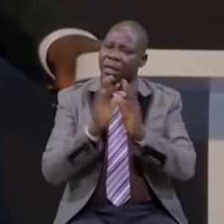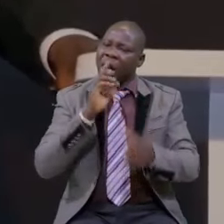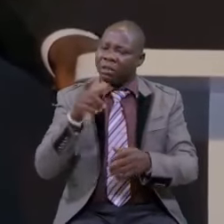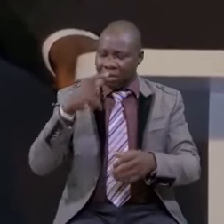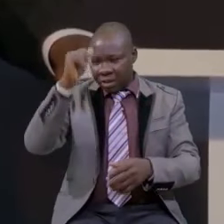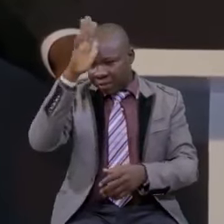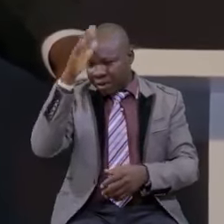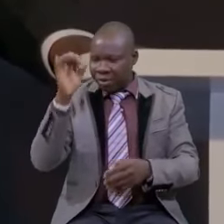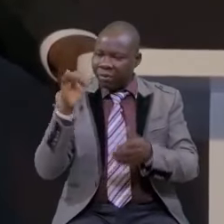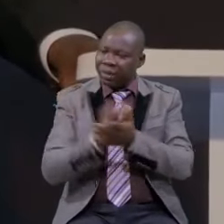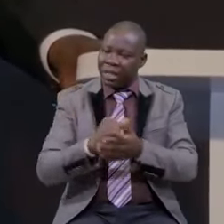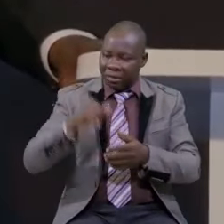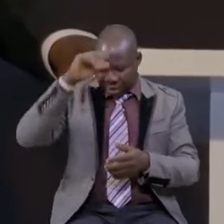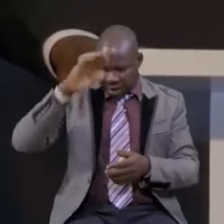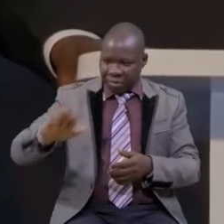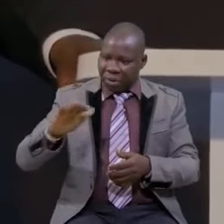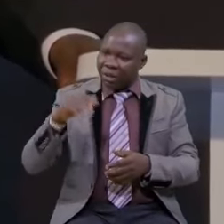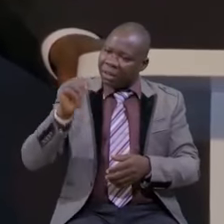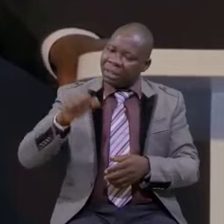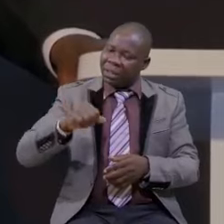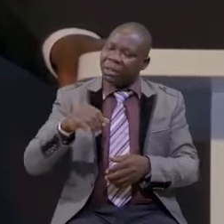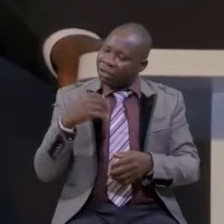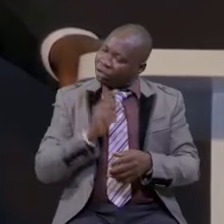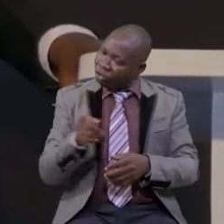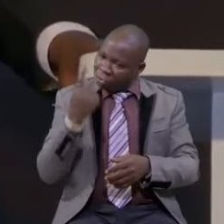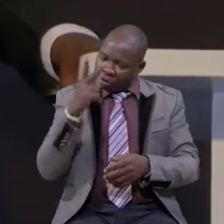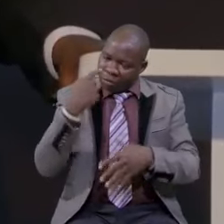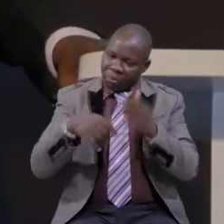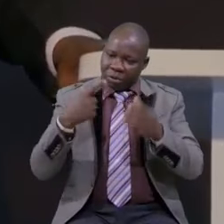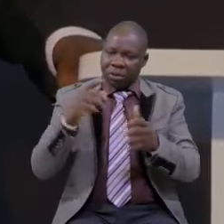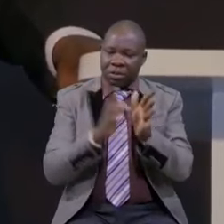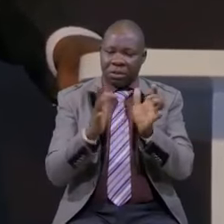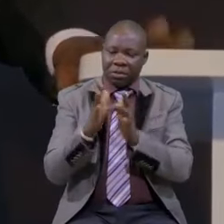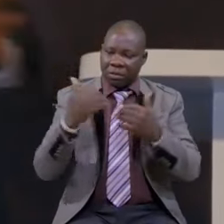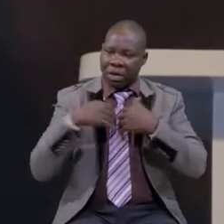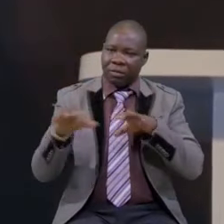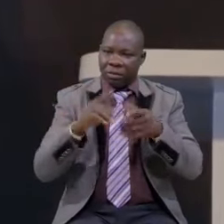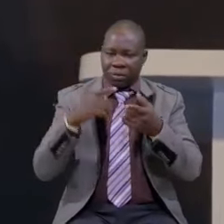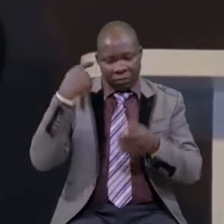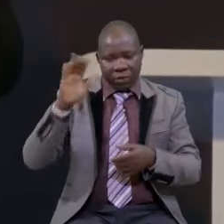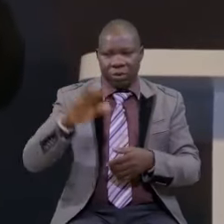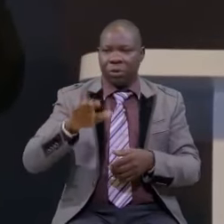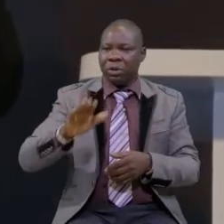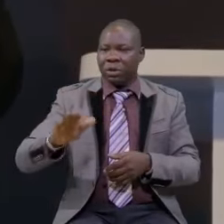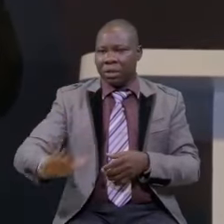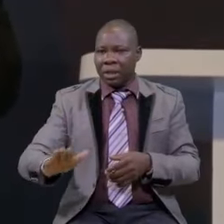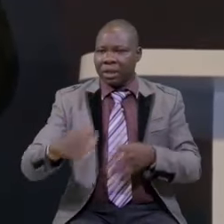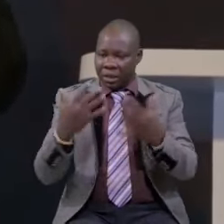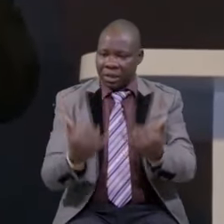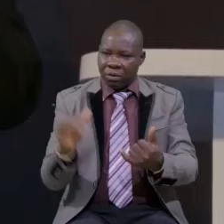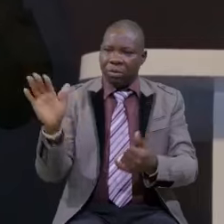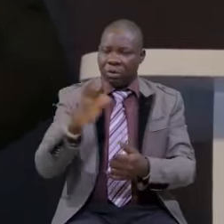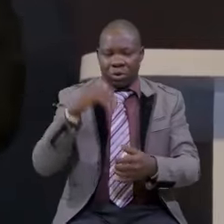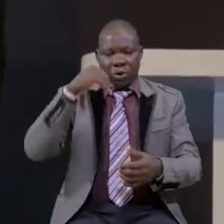said, see what Jesus has done for your child. And that now, your wife, born again,